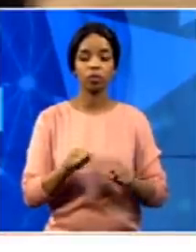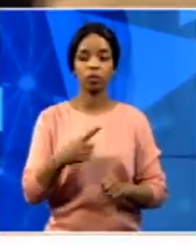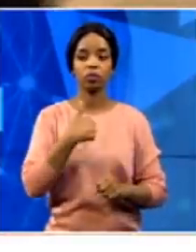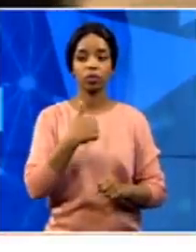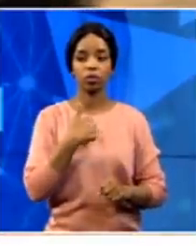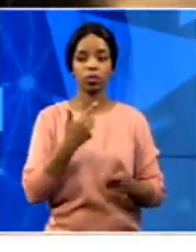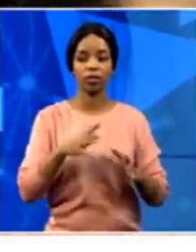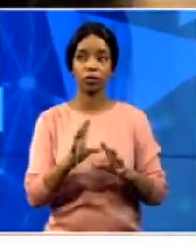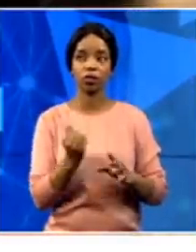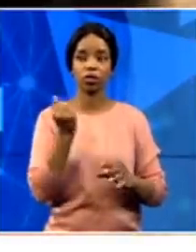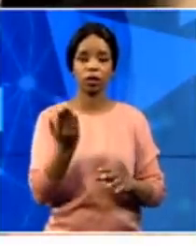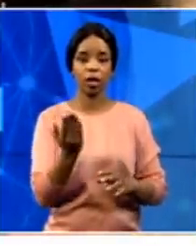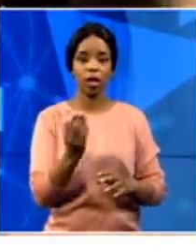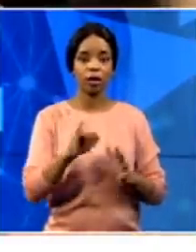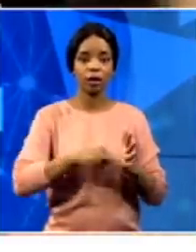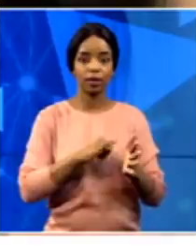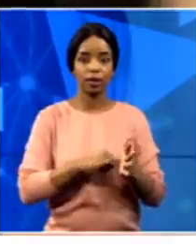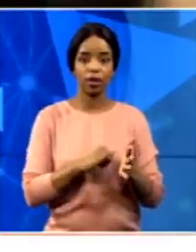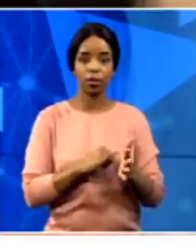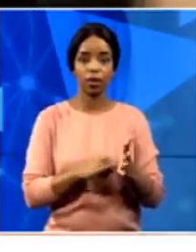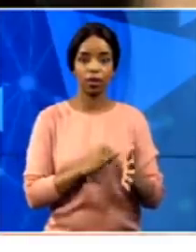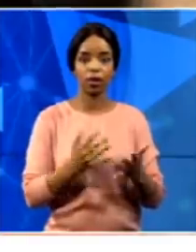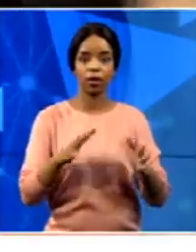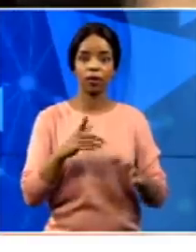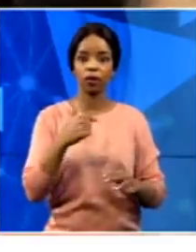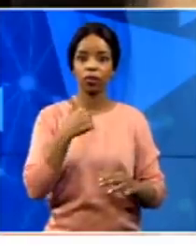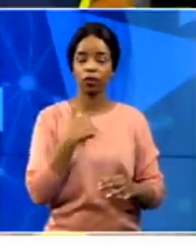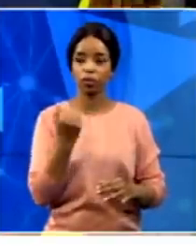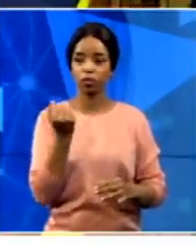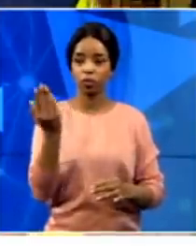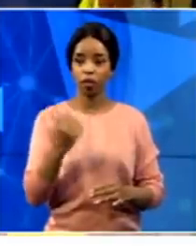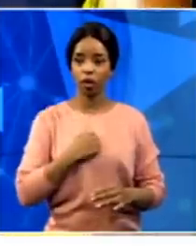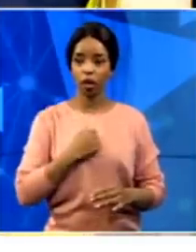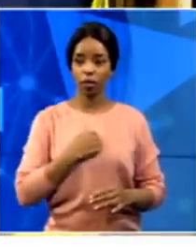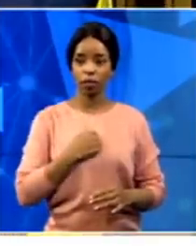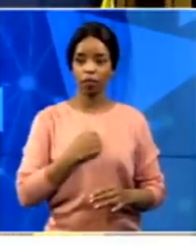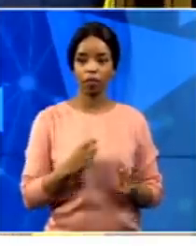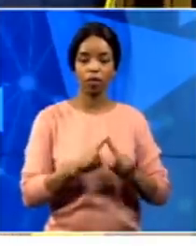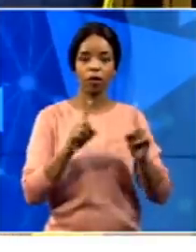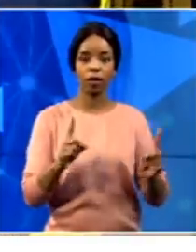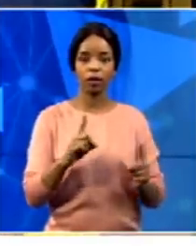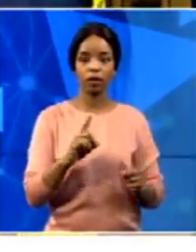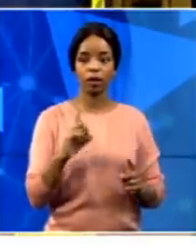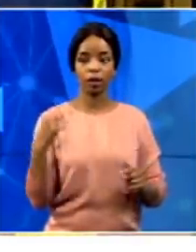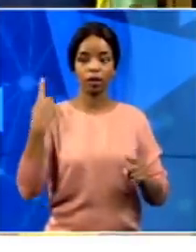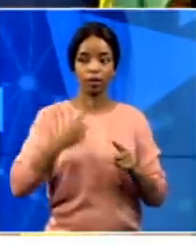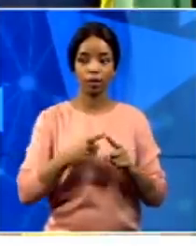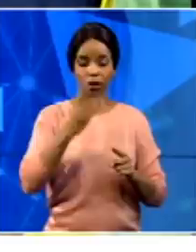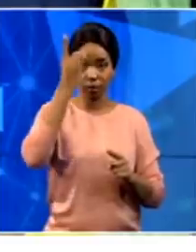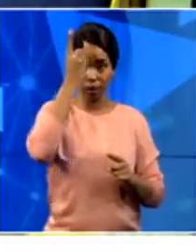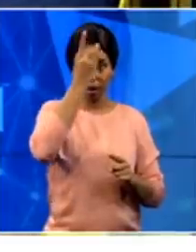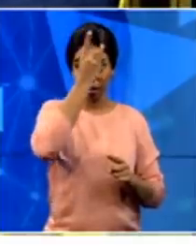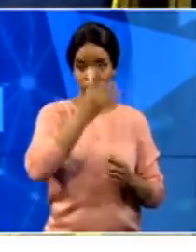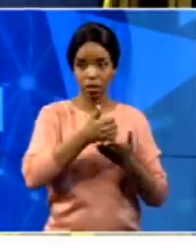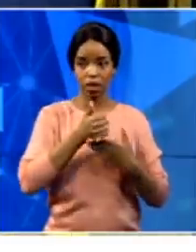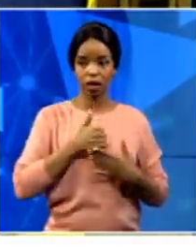January. So I went to an unemployment and I filled in my forms. And February and March, I didn't get anything. April, I was supposed to